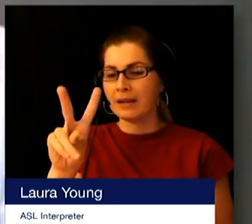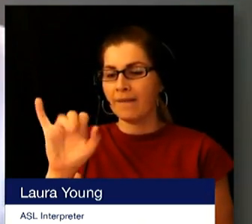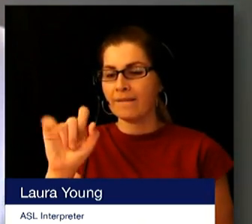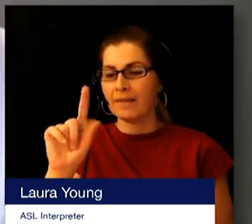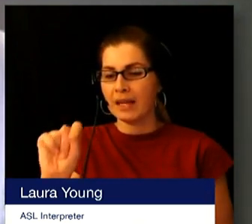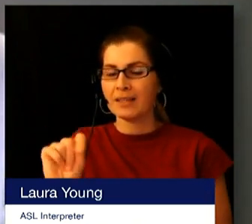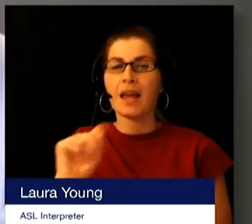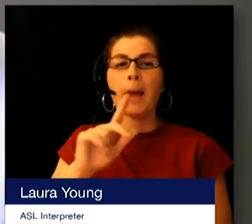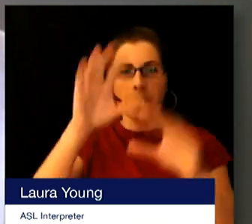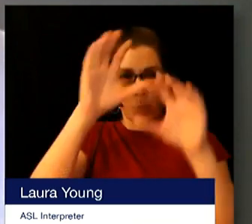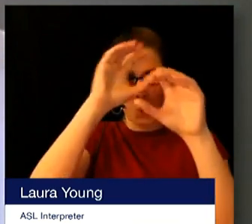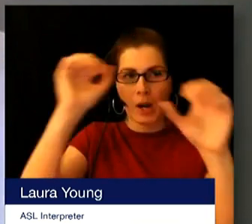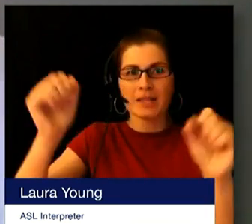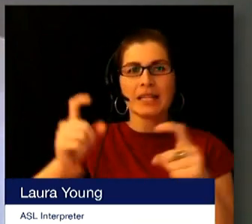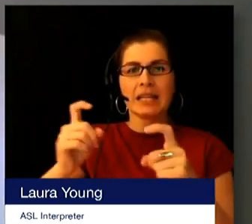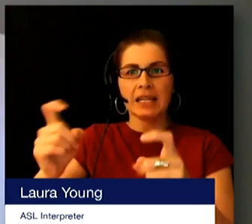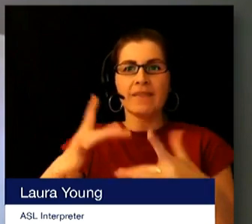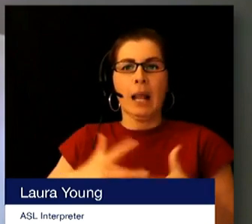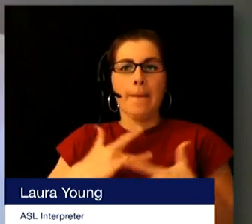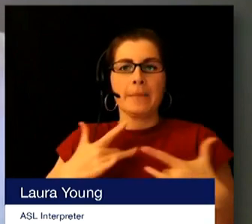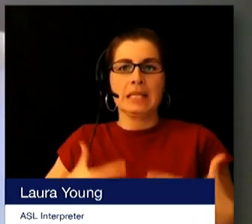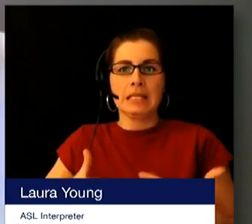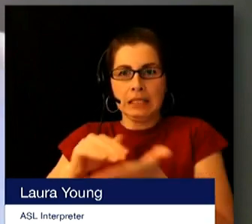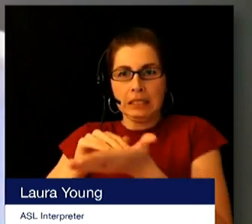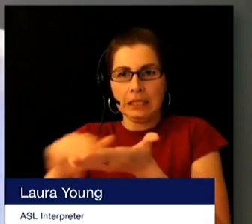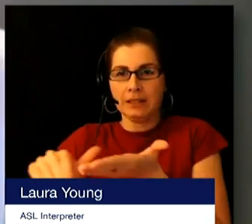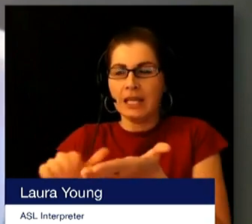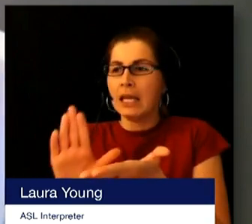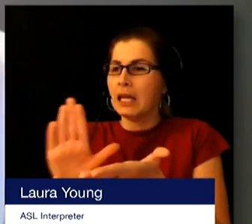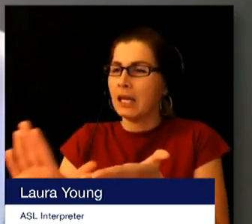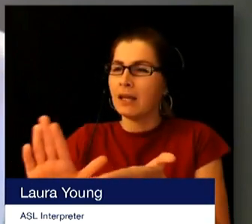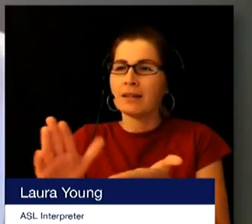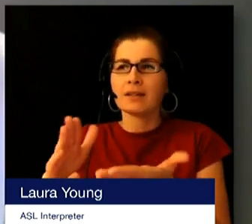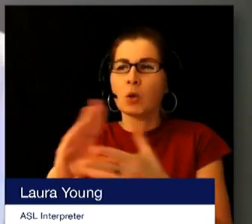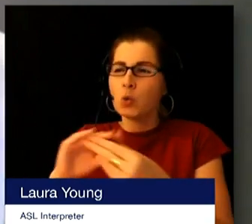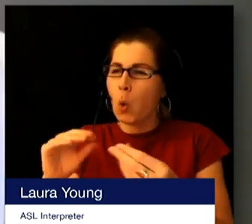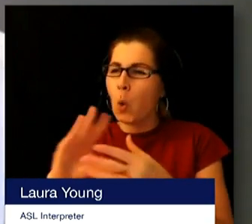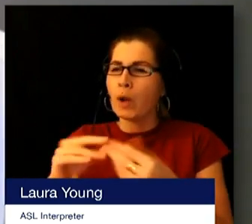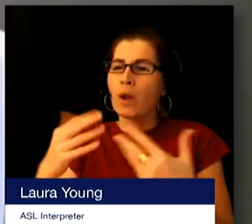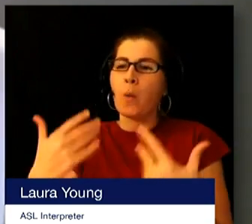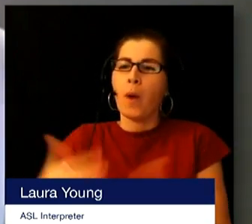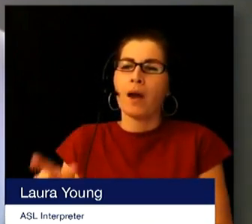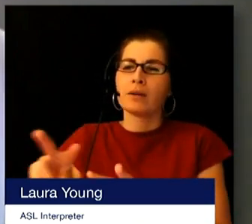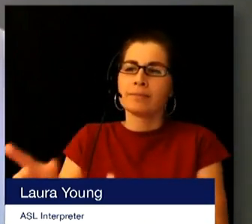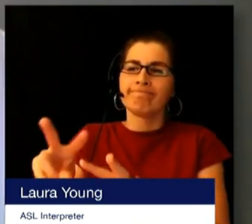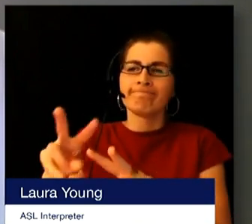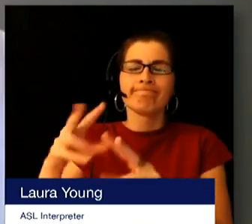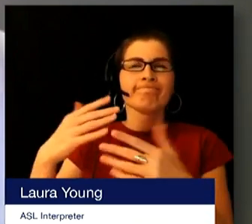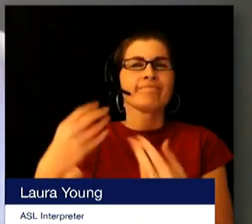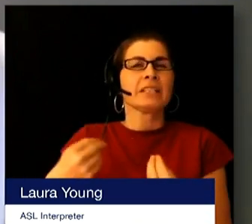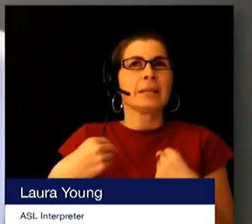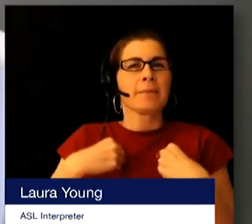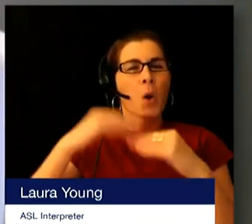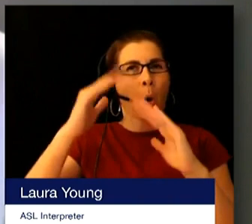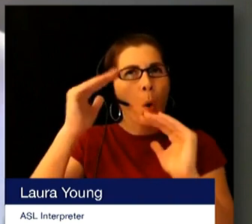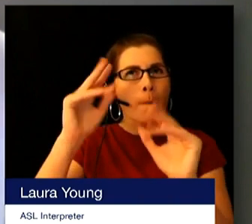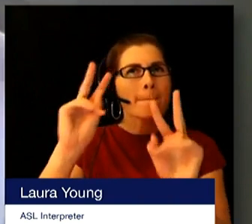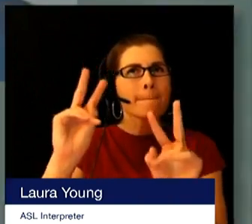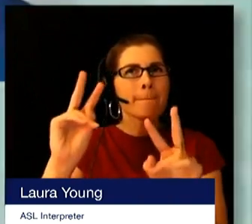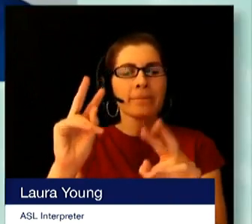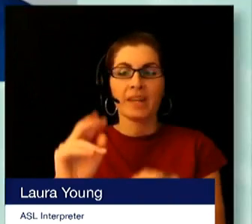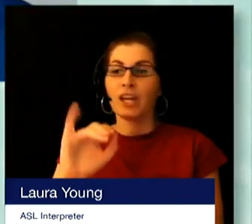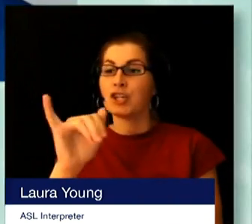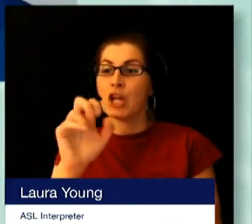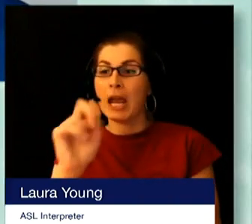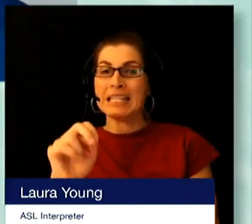from the president tells a powerful story of hope, of opportunity, of redemption. Jason Hernandez has been on the front lines of this